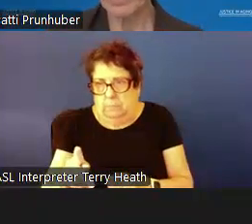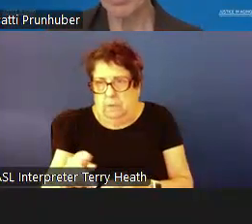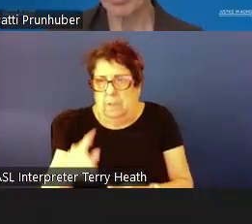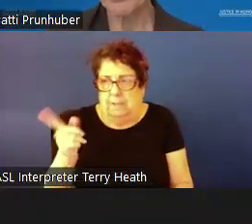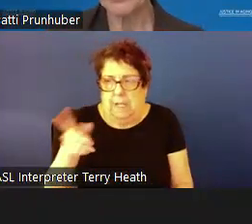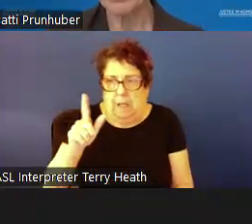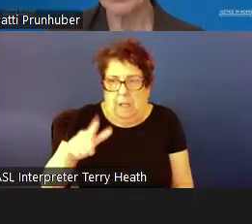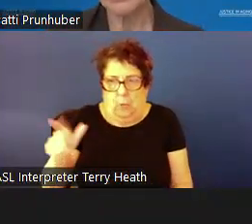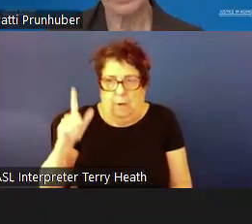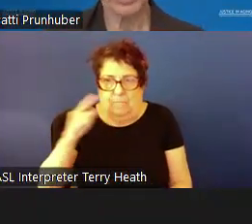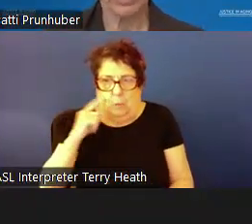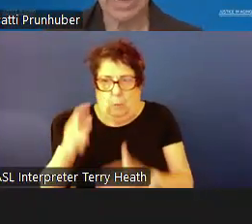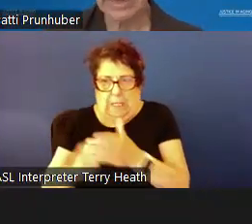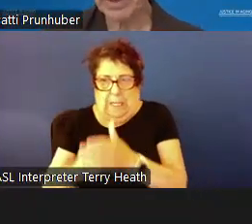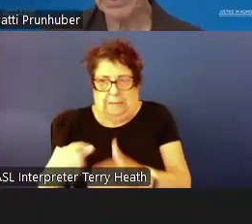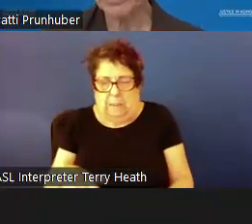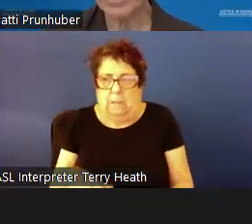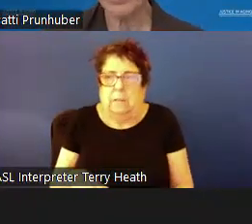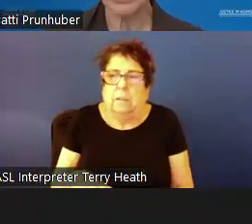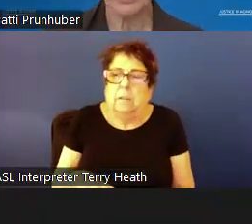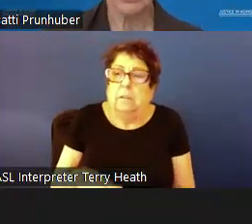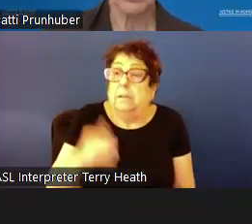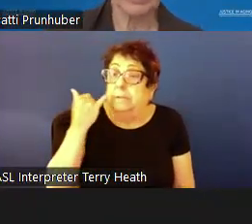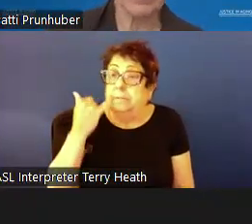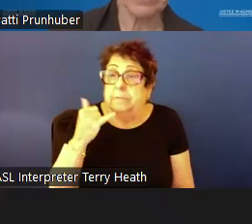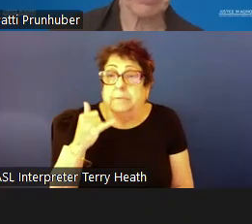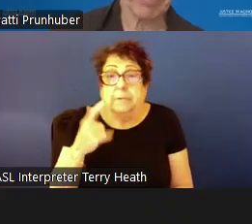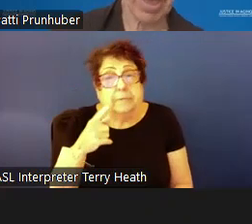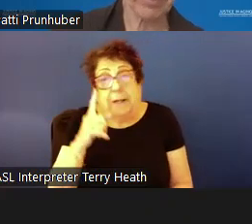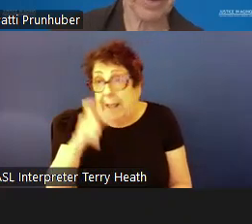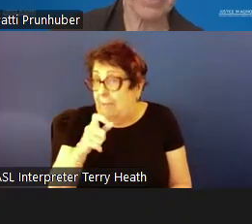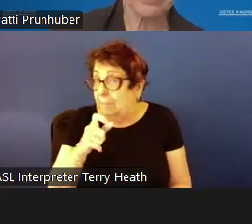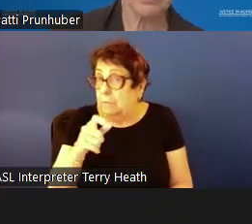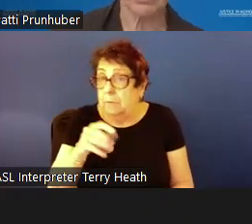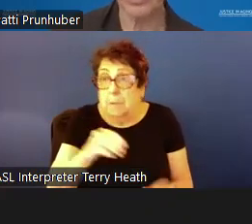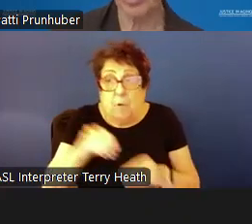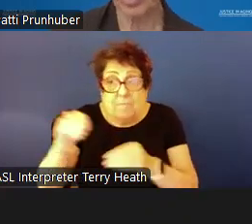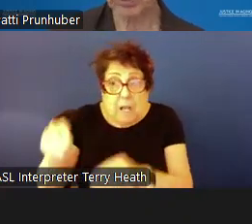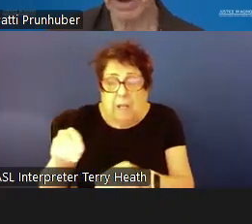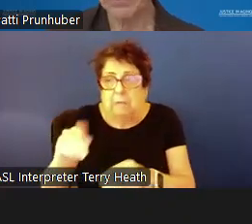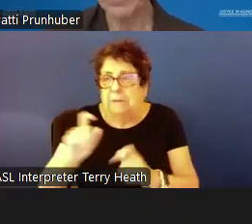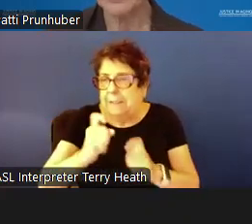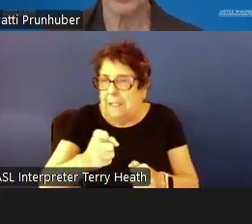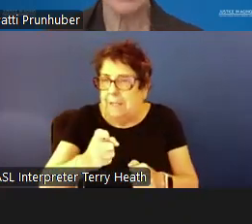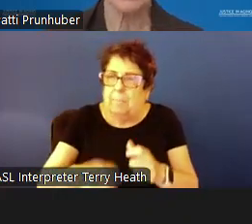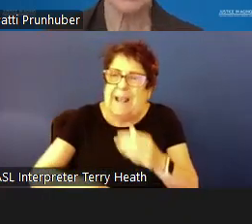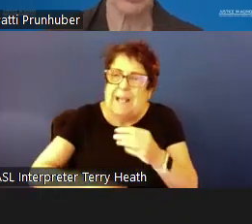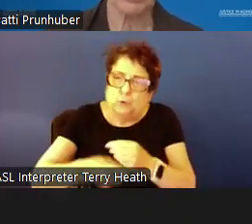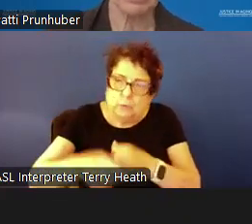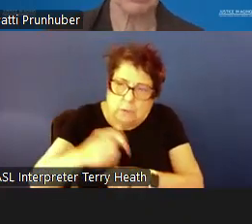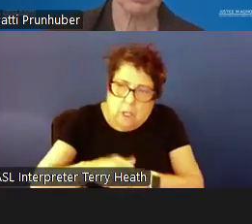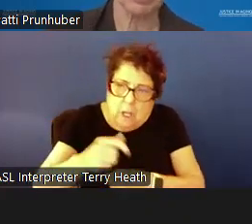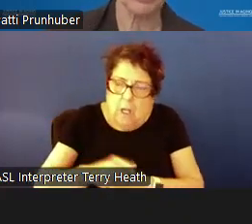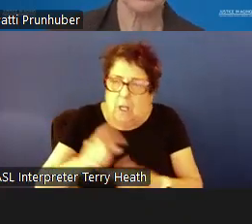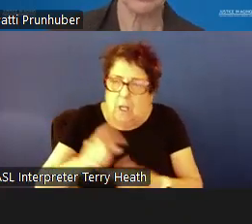to move out, often there's additional time to move out, forgiveness of back rent, a neutral reference, ways that